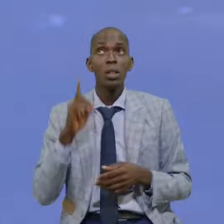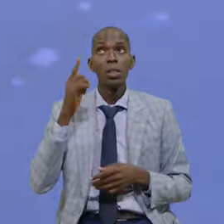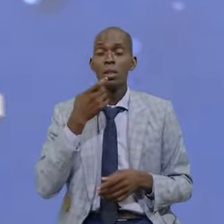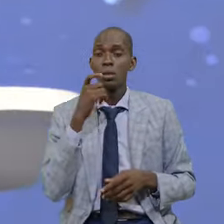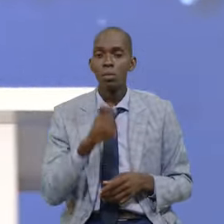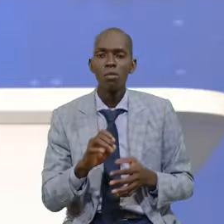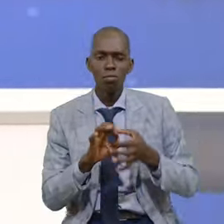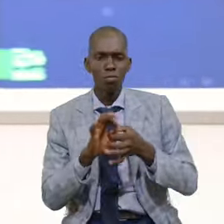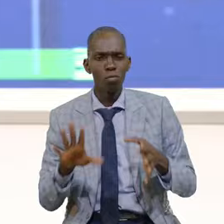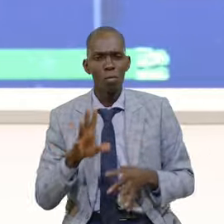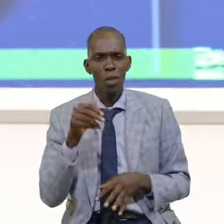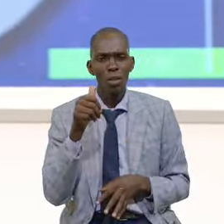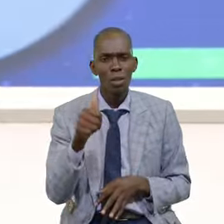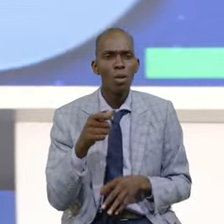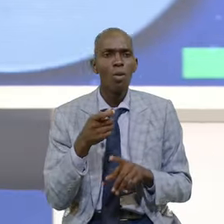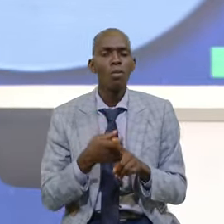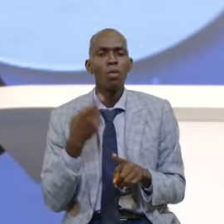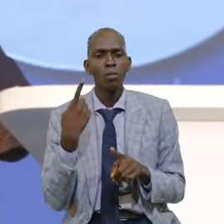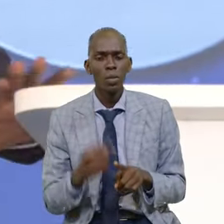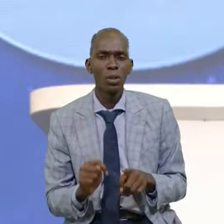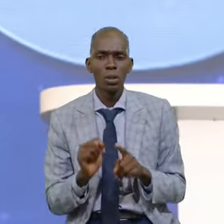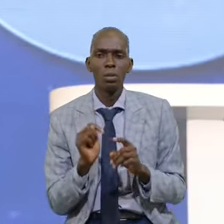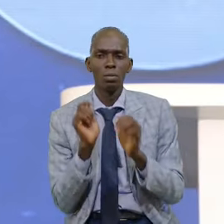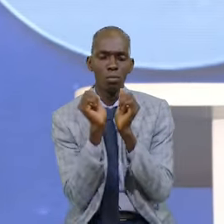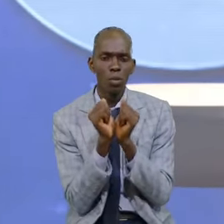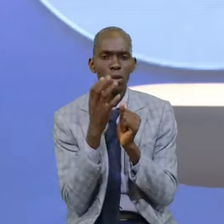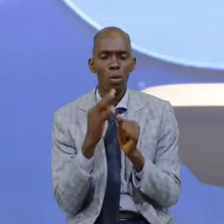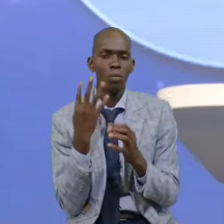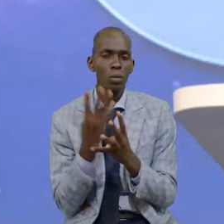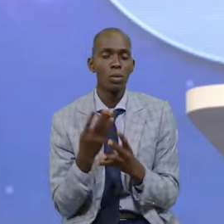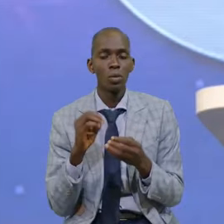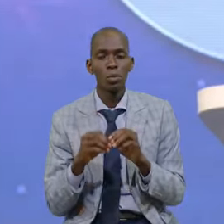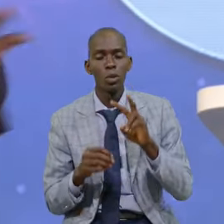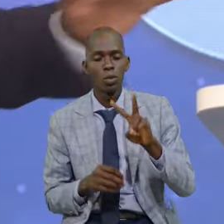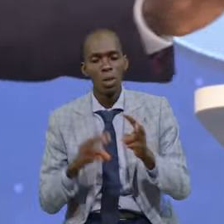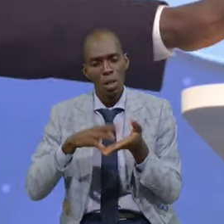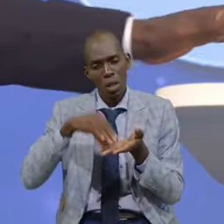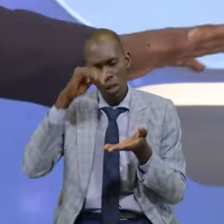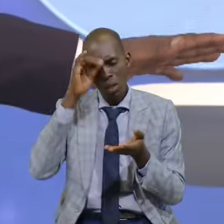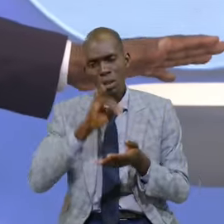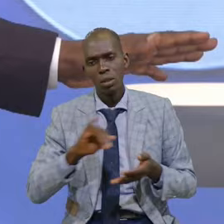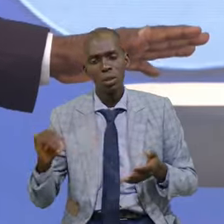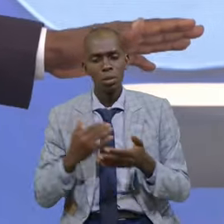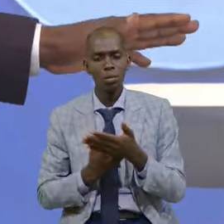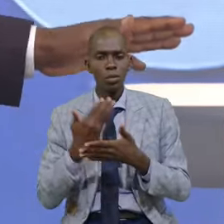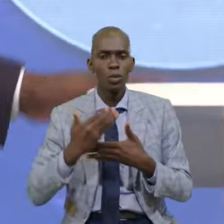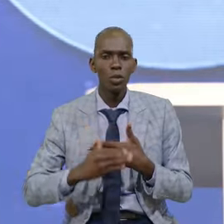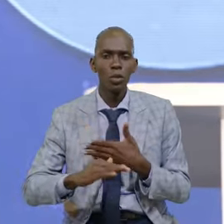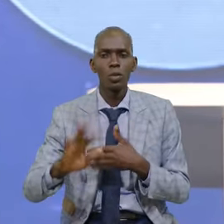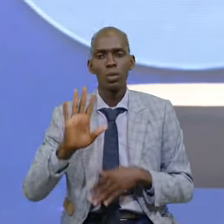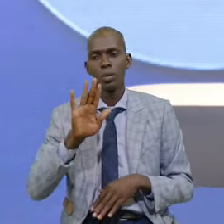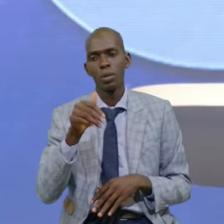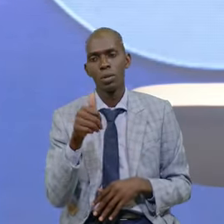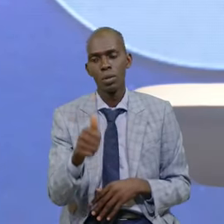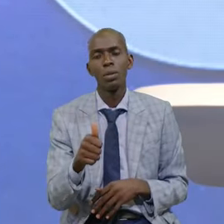from the bands of captivity. Number two, learning beyond yourself